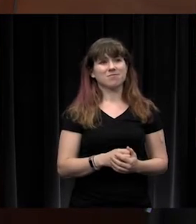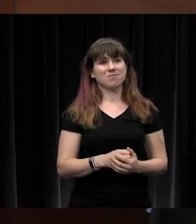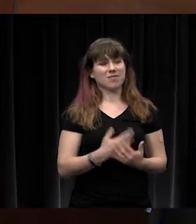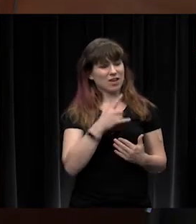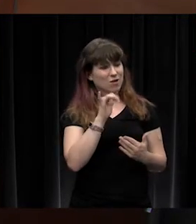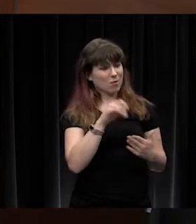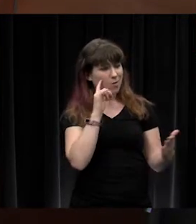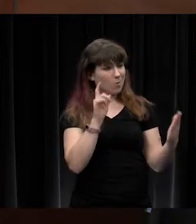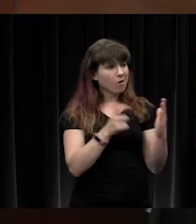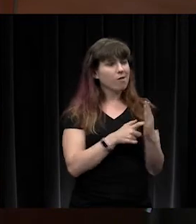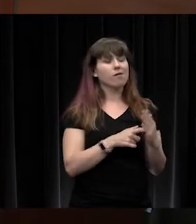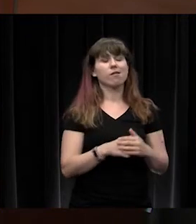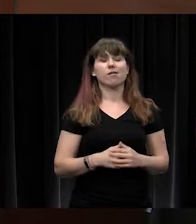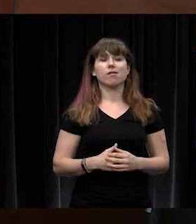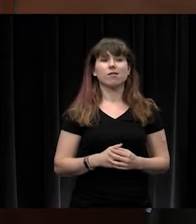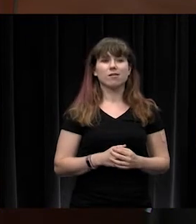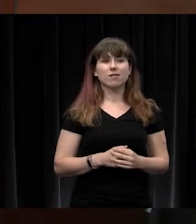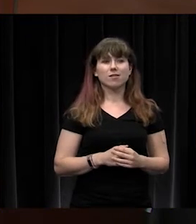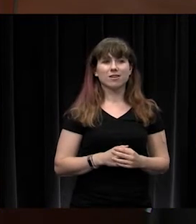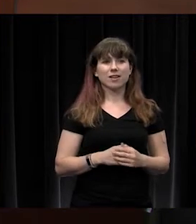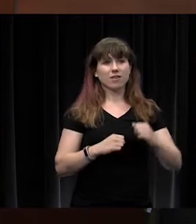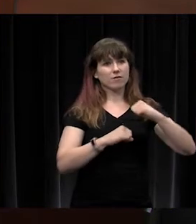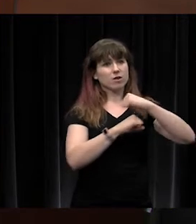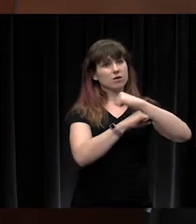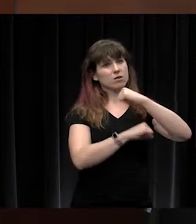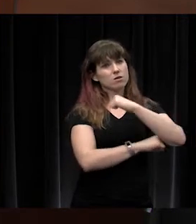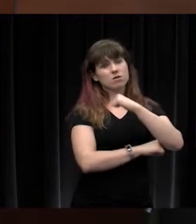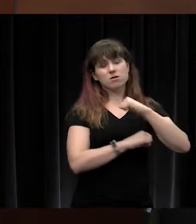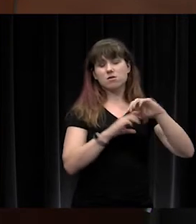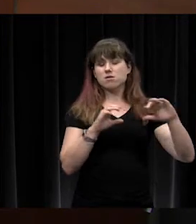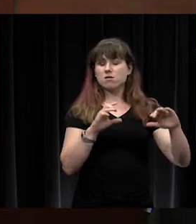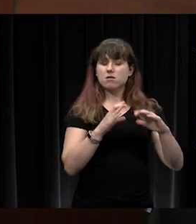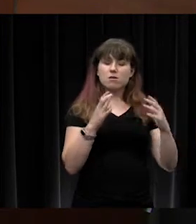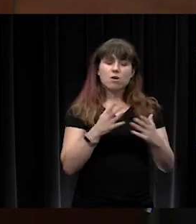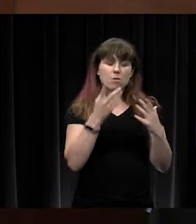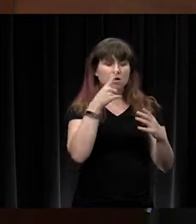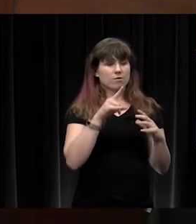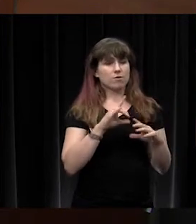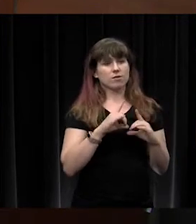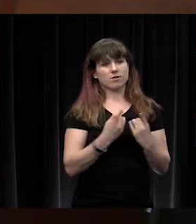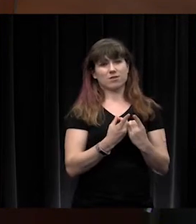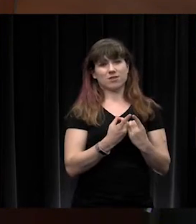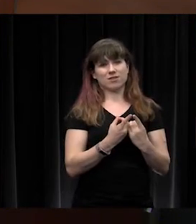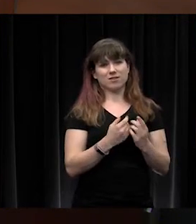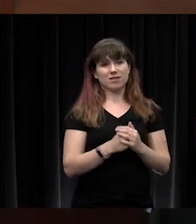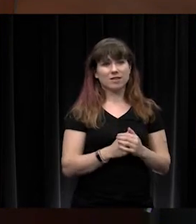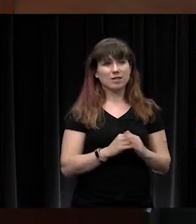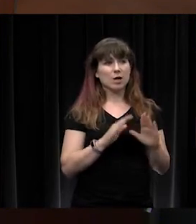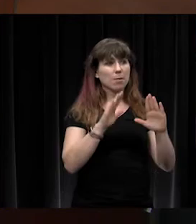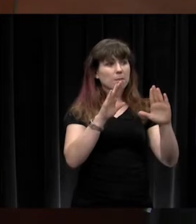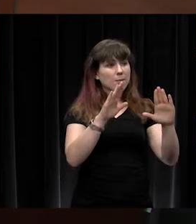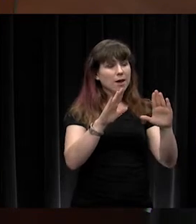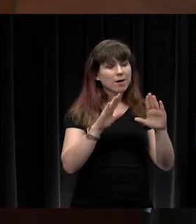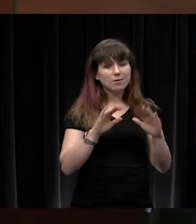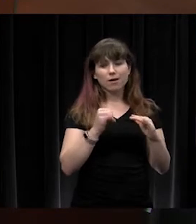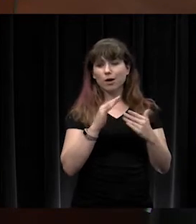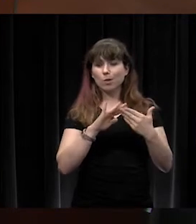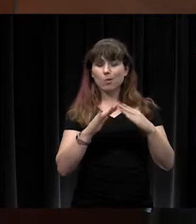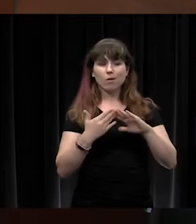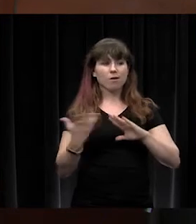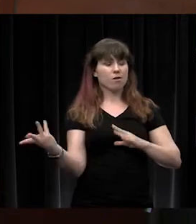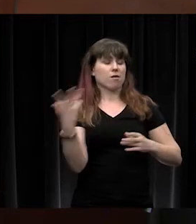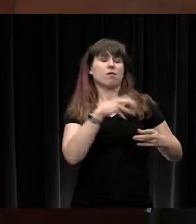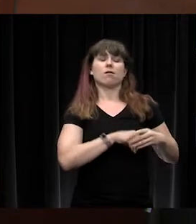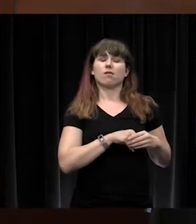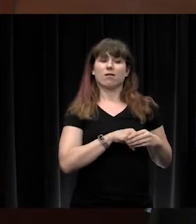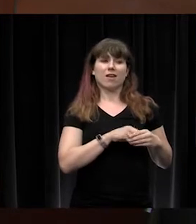shout out. That's awesome. Foundation does so much for this district, and that's just amazing how well the community gets involved with that also,